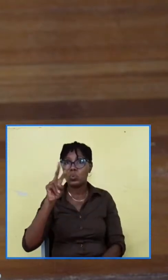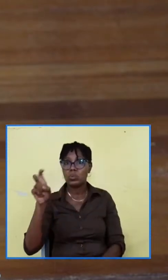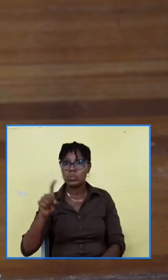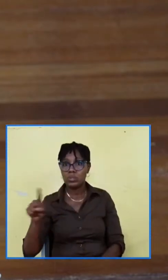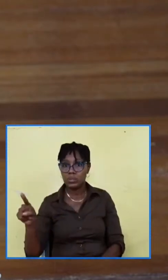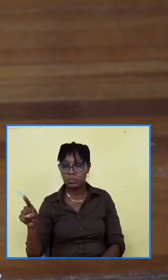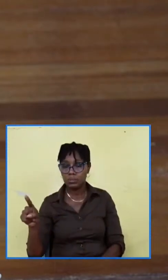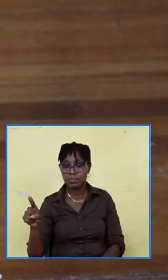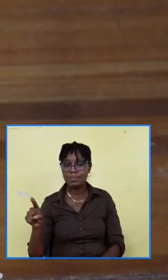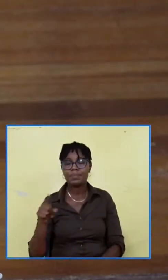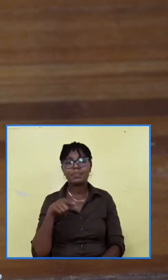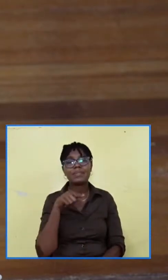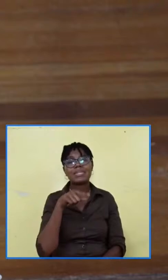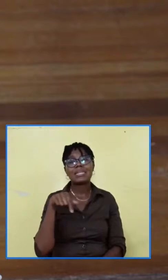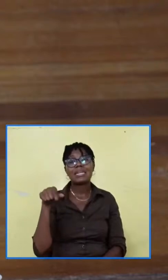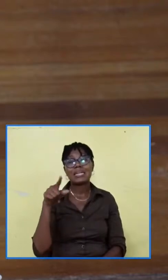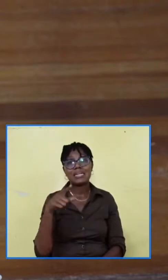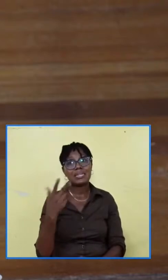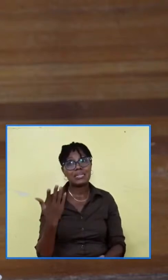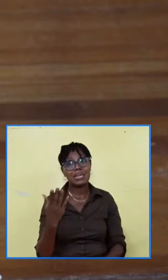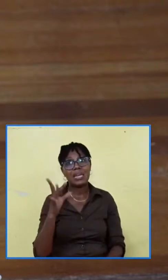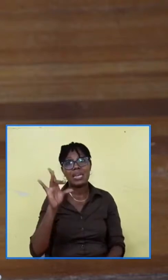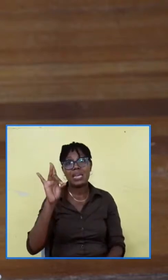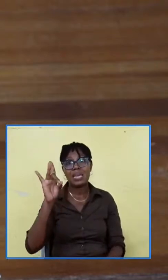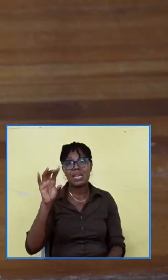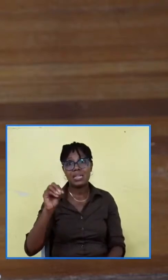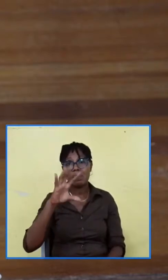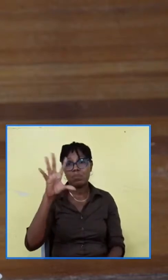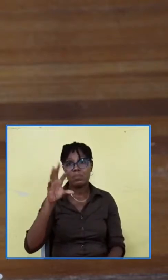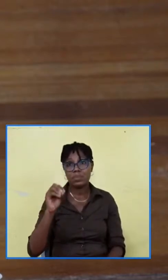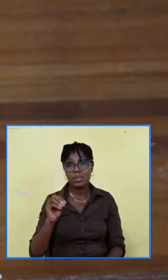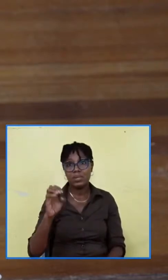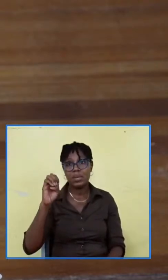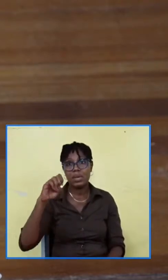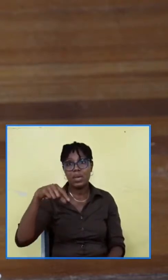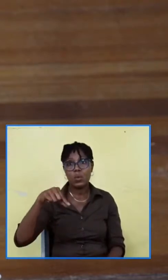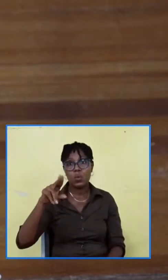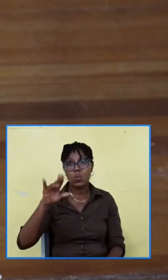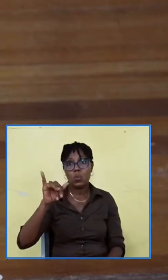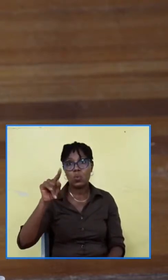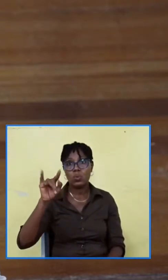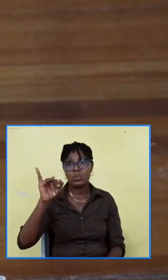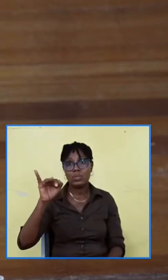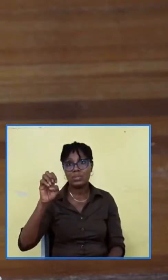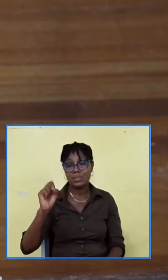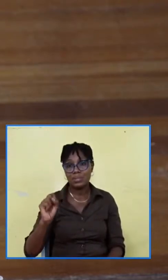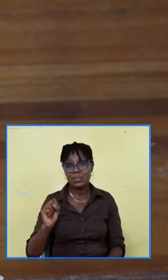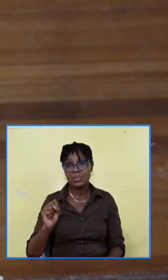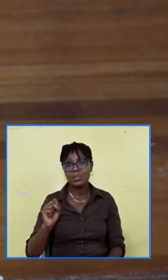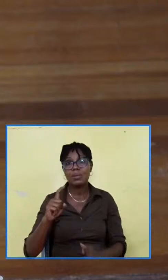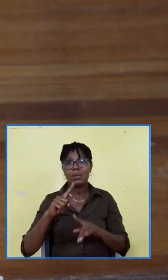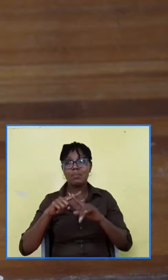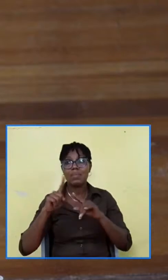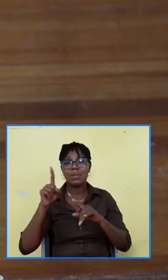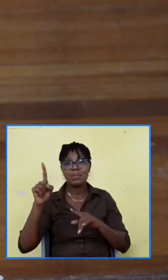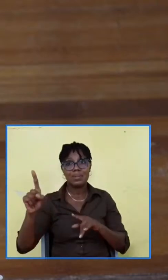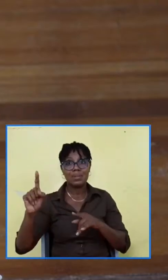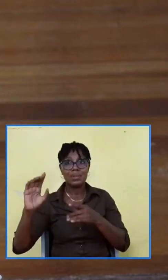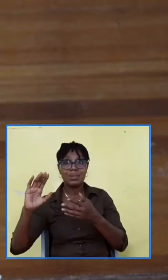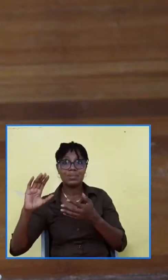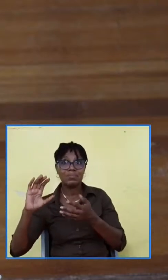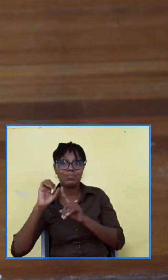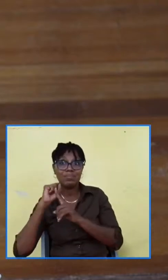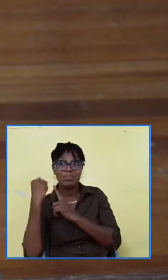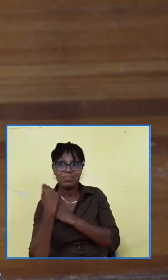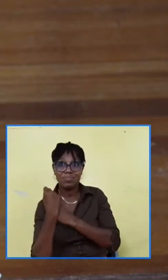a standard, but they have an allocation of almost 80% in equities. But their overall context is different from ours at the moment.